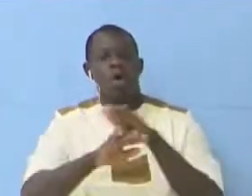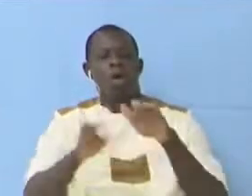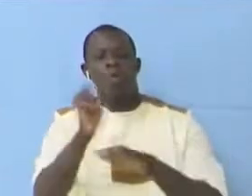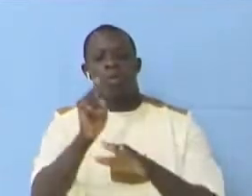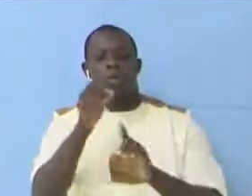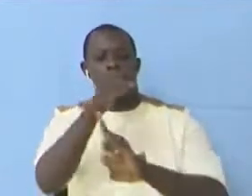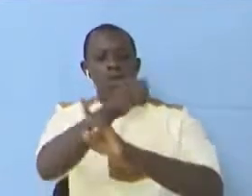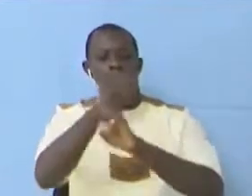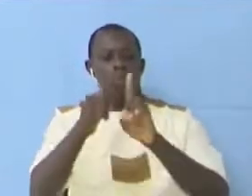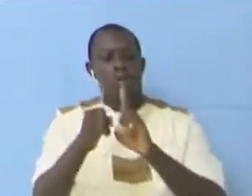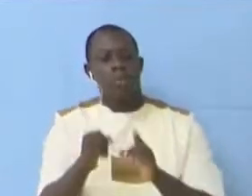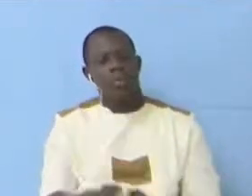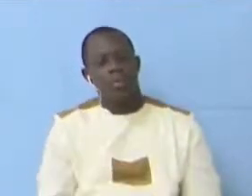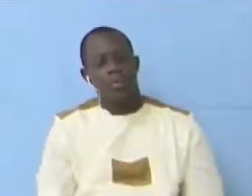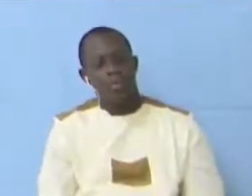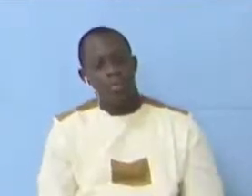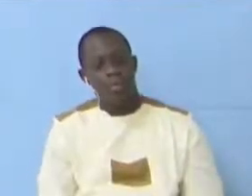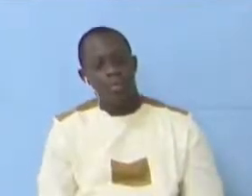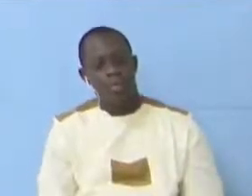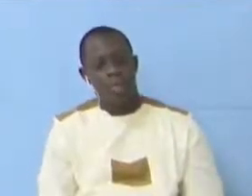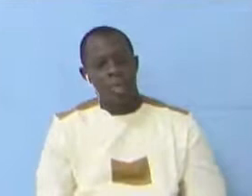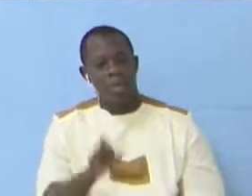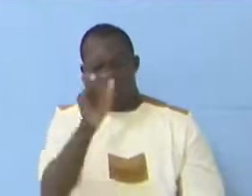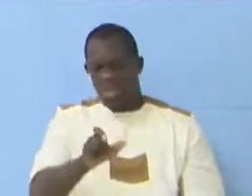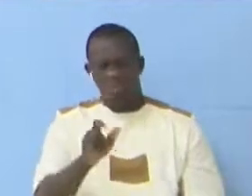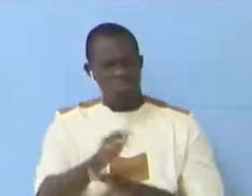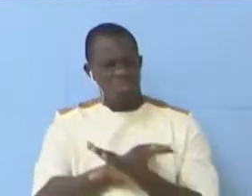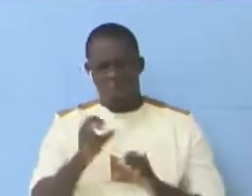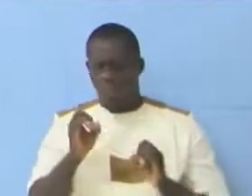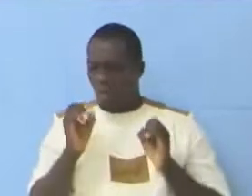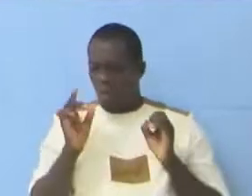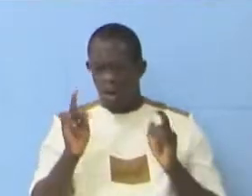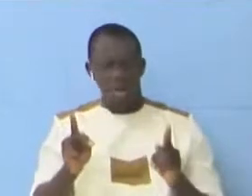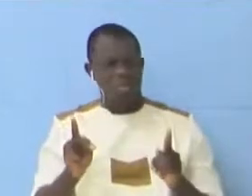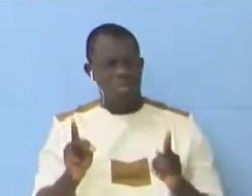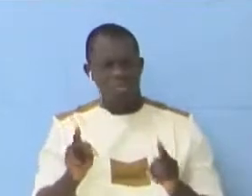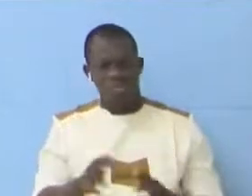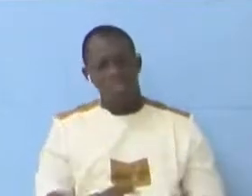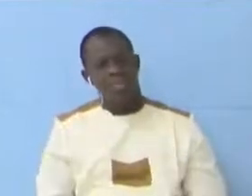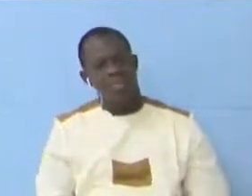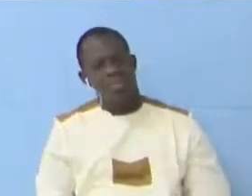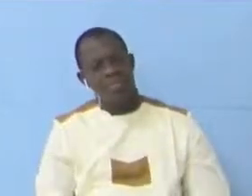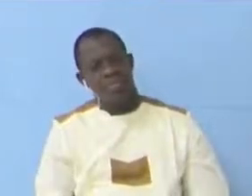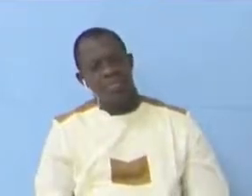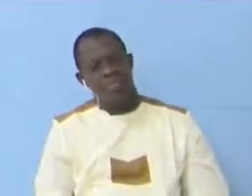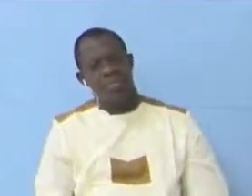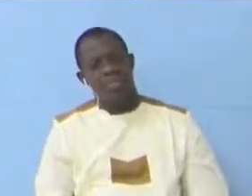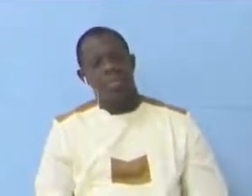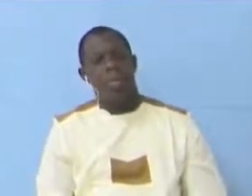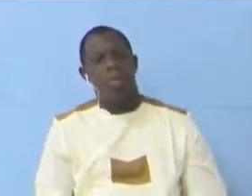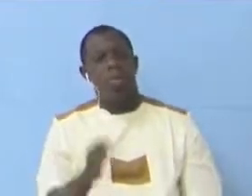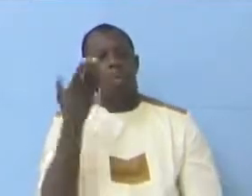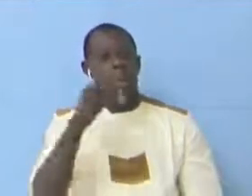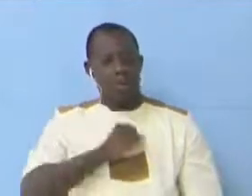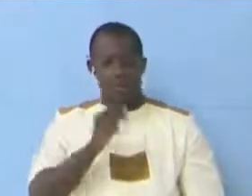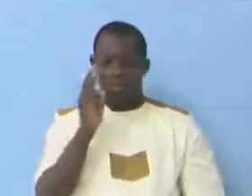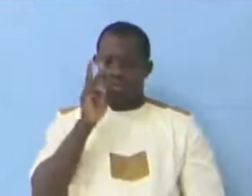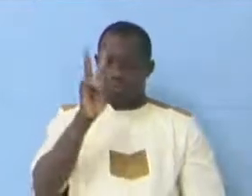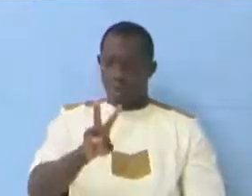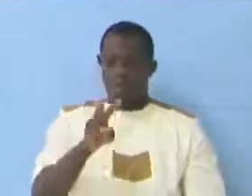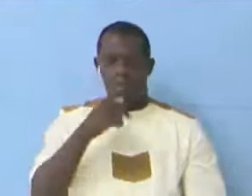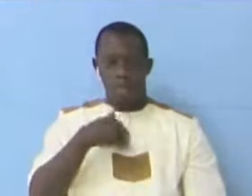conditions? ci yan anam. He was okay. Dara dal toon ko. In fact, when he saw me, he asked